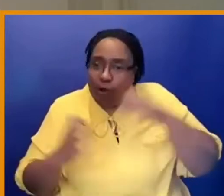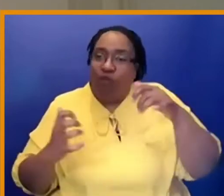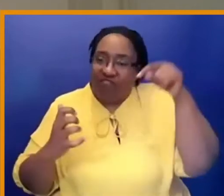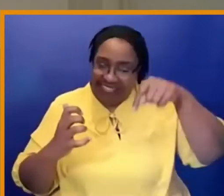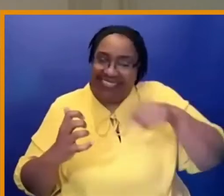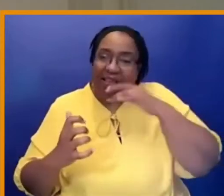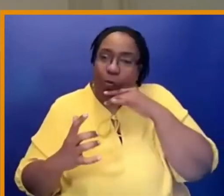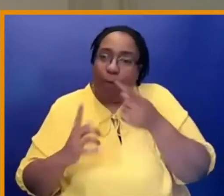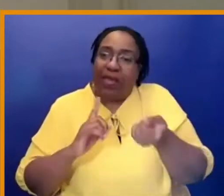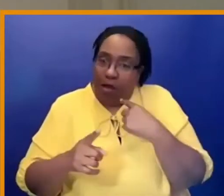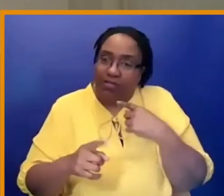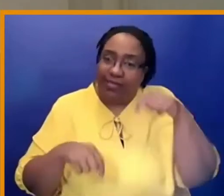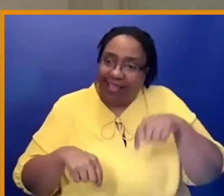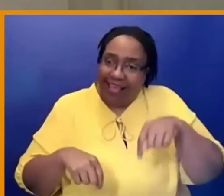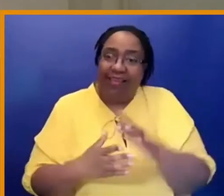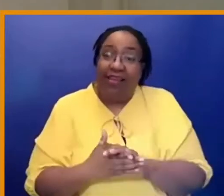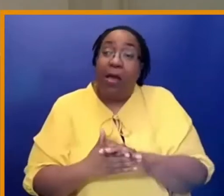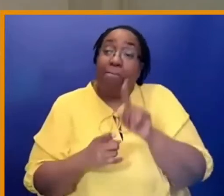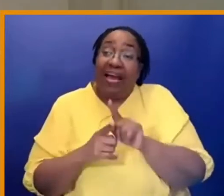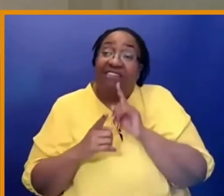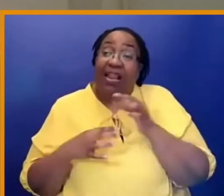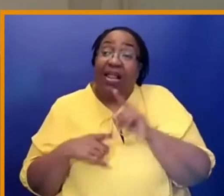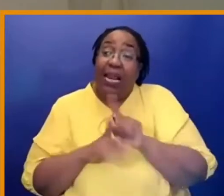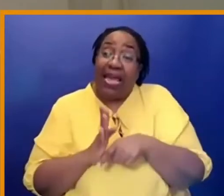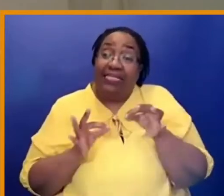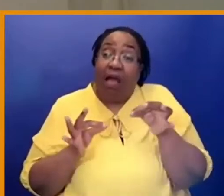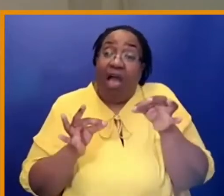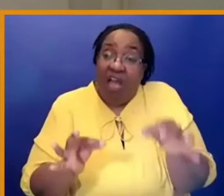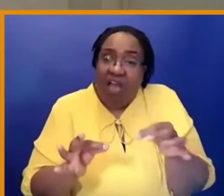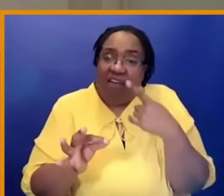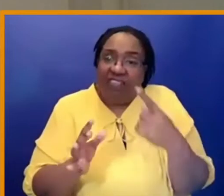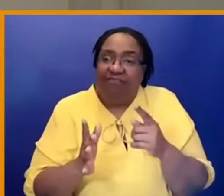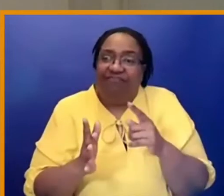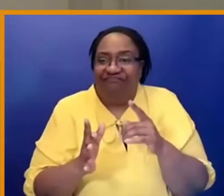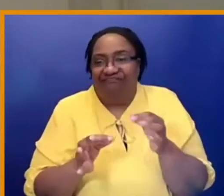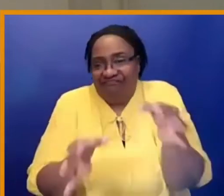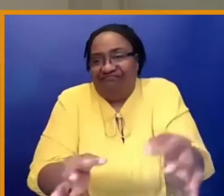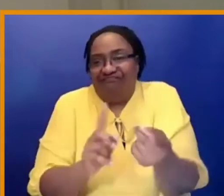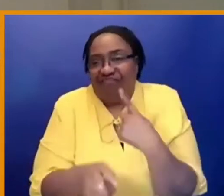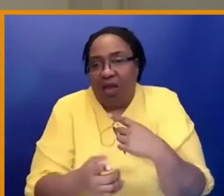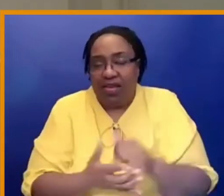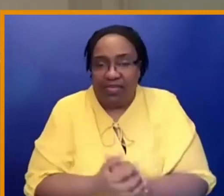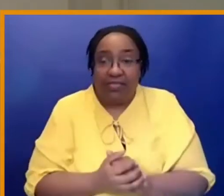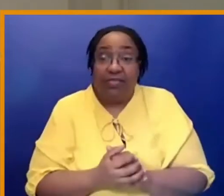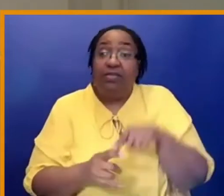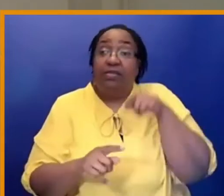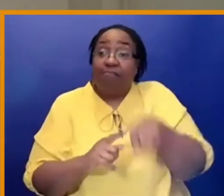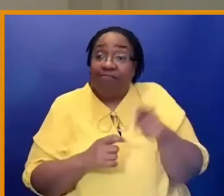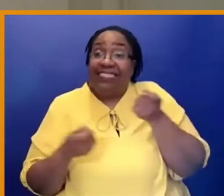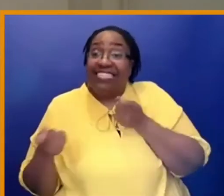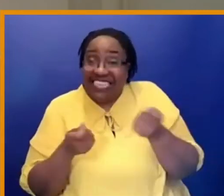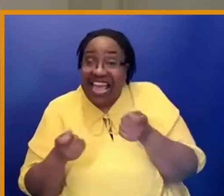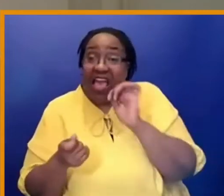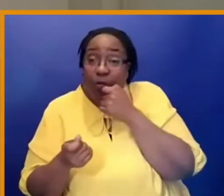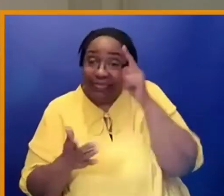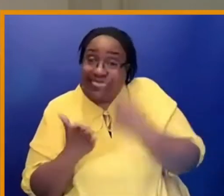later deadline, will be taken only at the discretion of the chair of the session, though naturally we will try and take as many questions as we can squeeze into the time